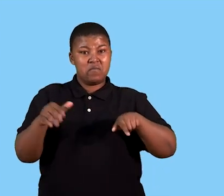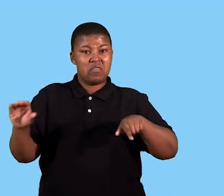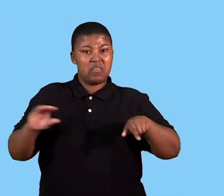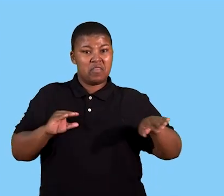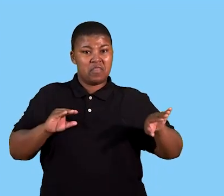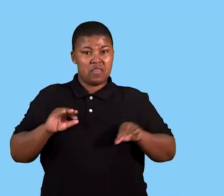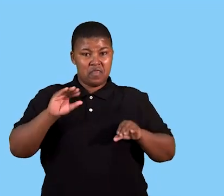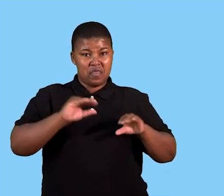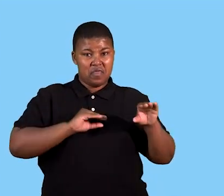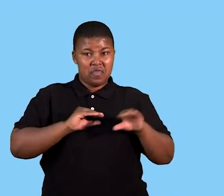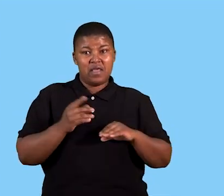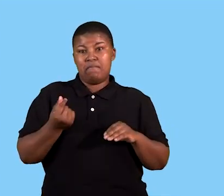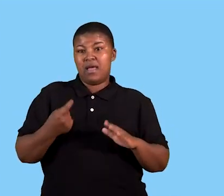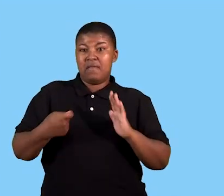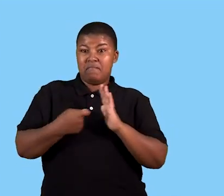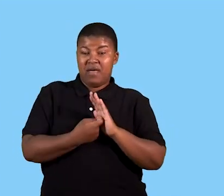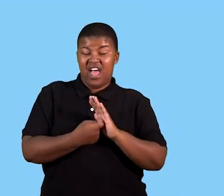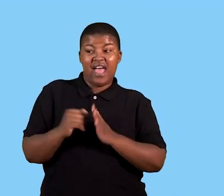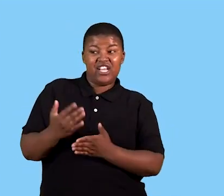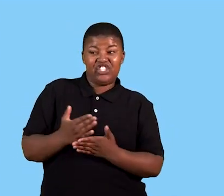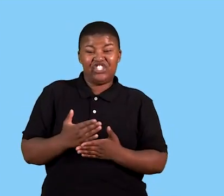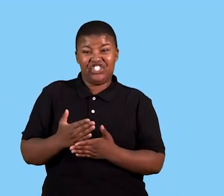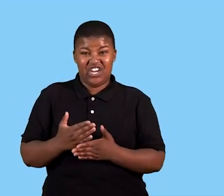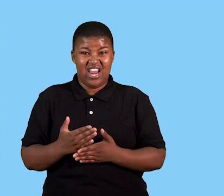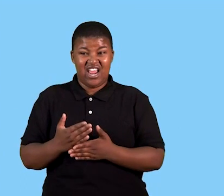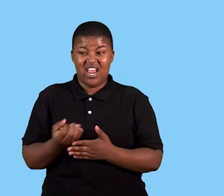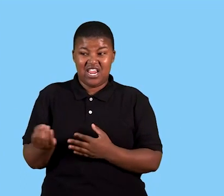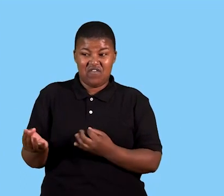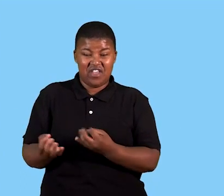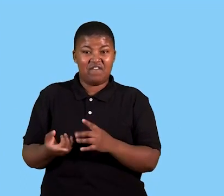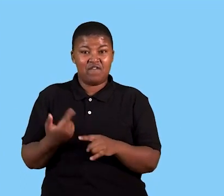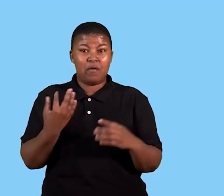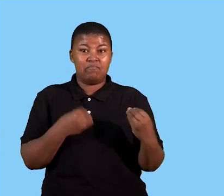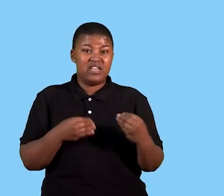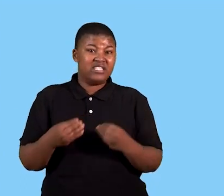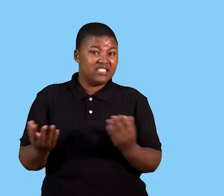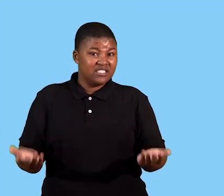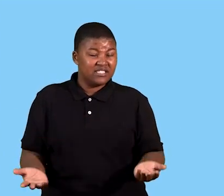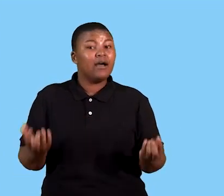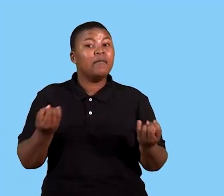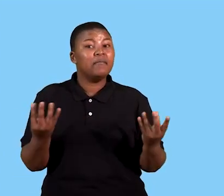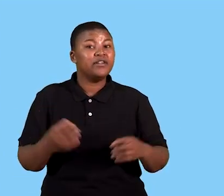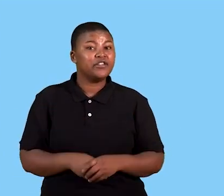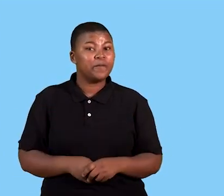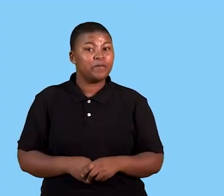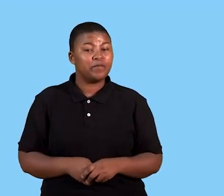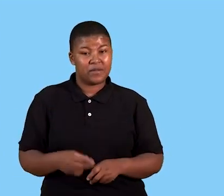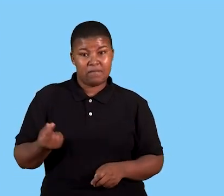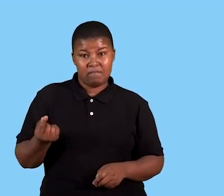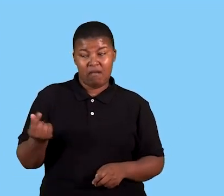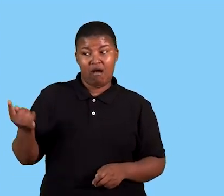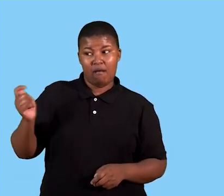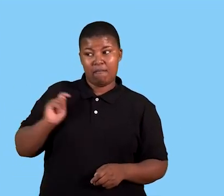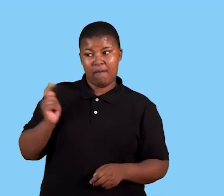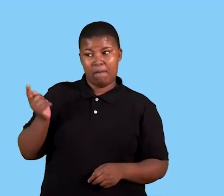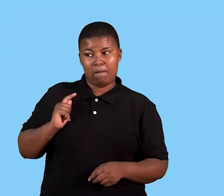investors, that's a clue, to buy shares in the business. So investors in buying shares means they are